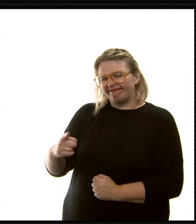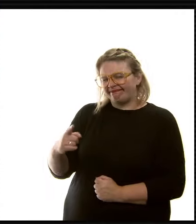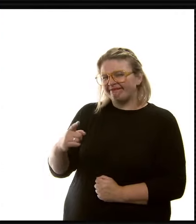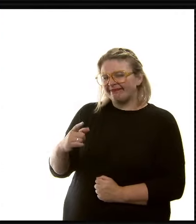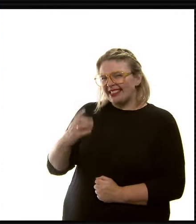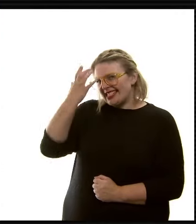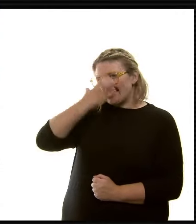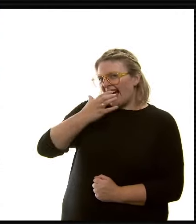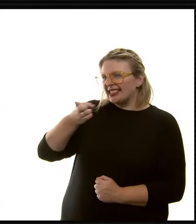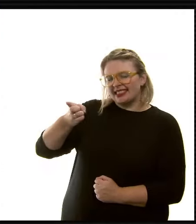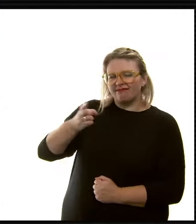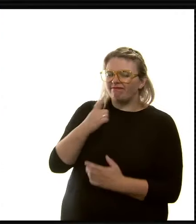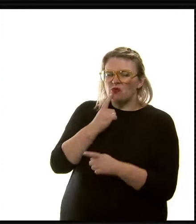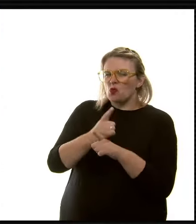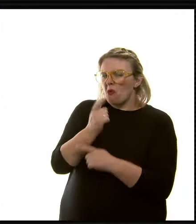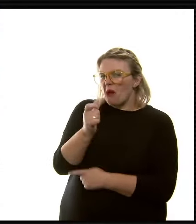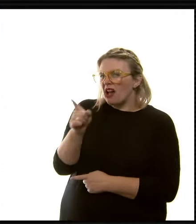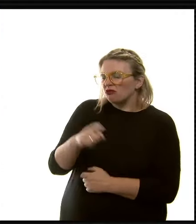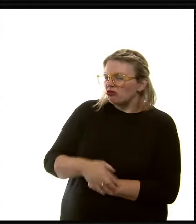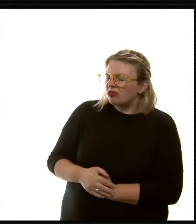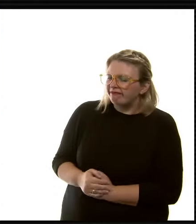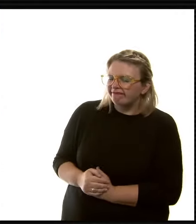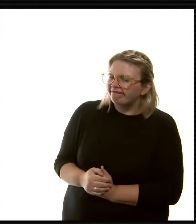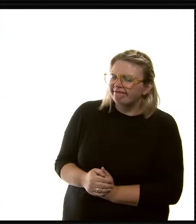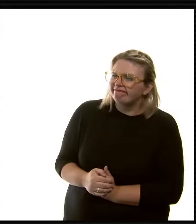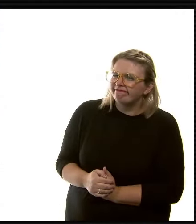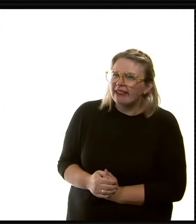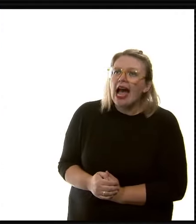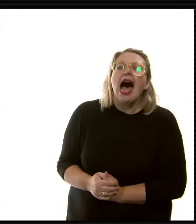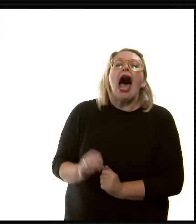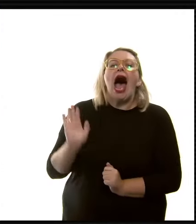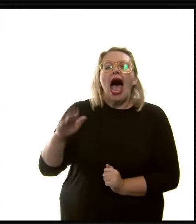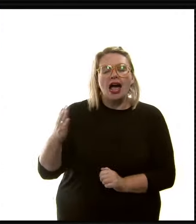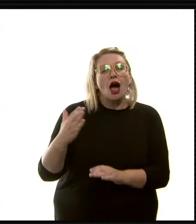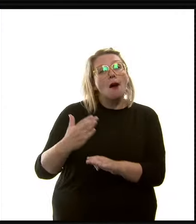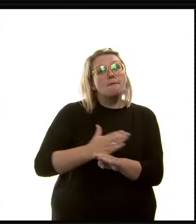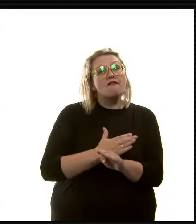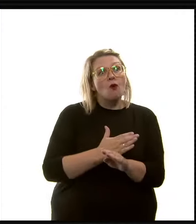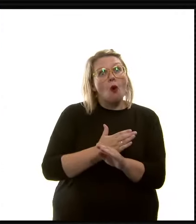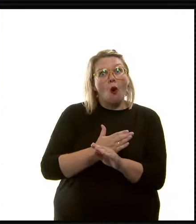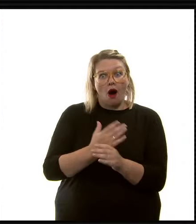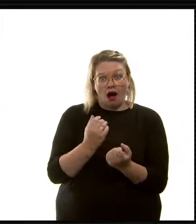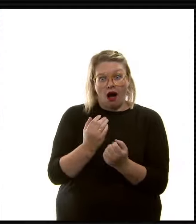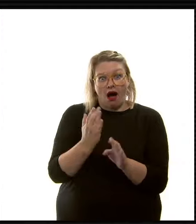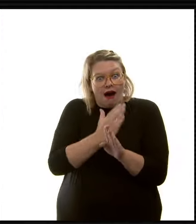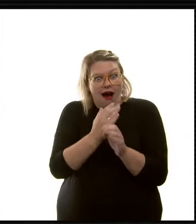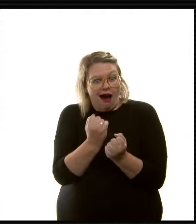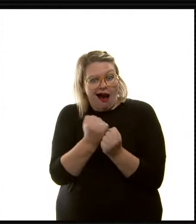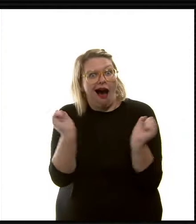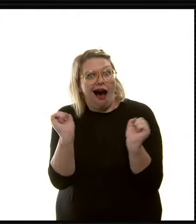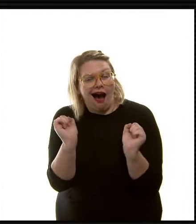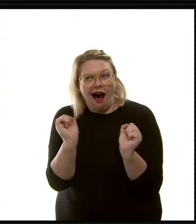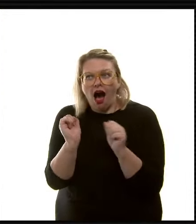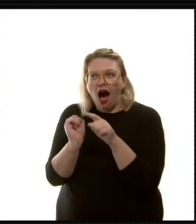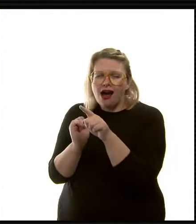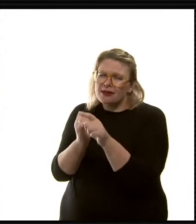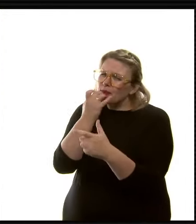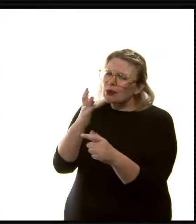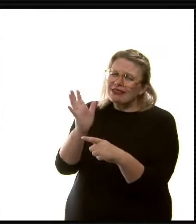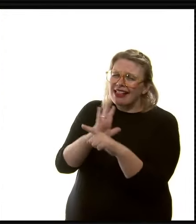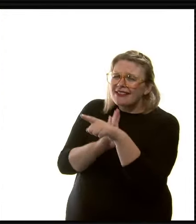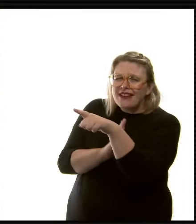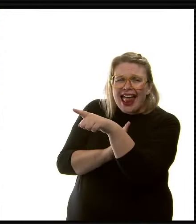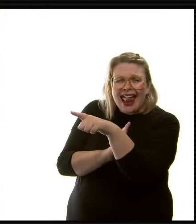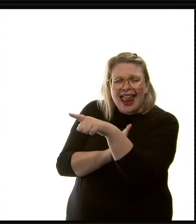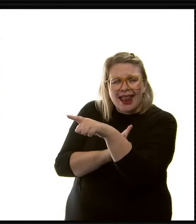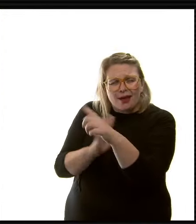doesn't speak. Michael, before we get into the reveal, we just saw you in the film there. It was gorgeous. It was heartwarming. How did it